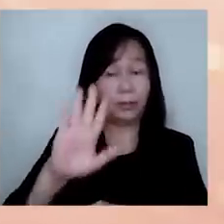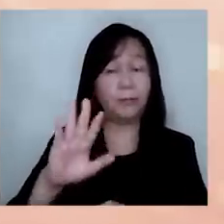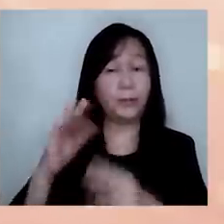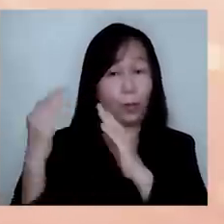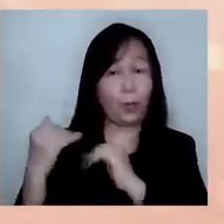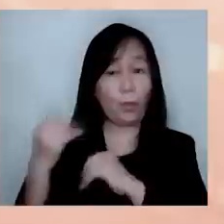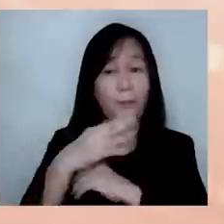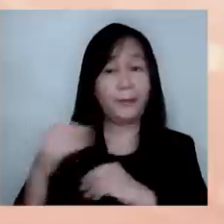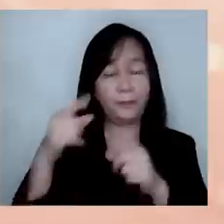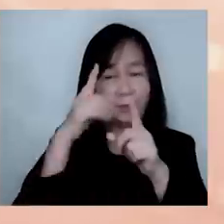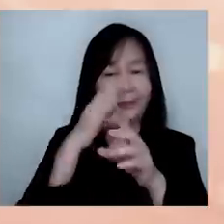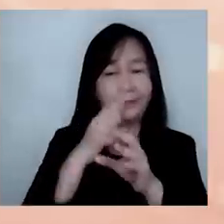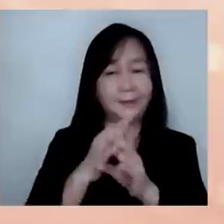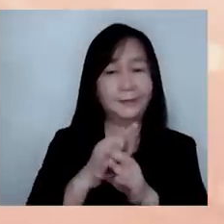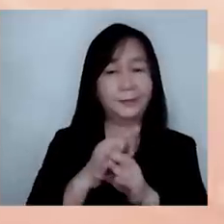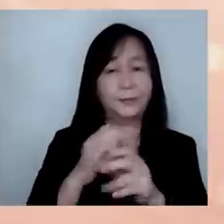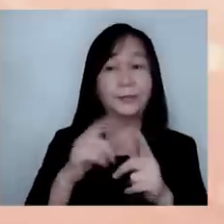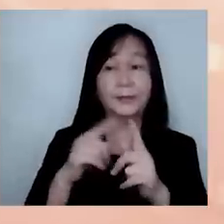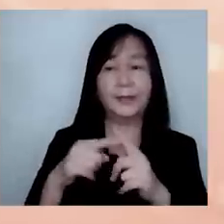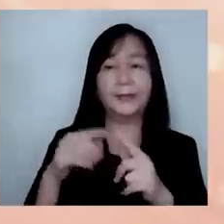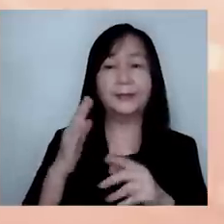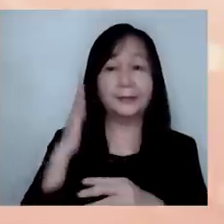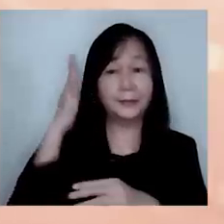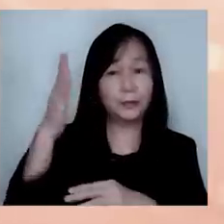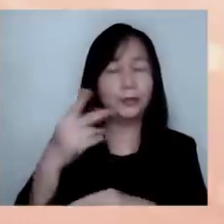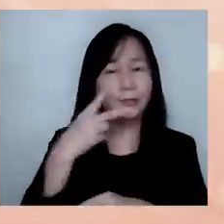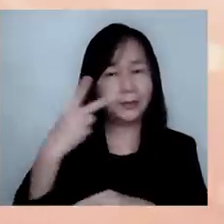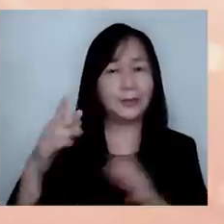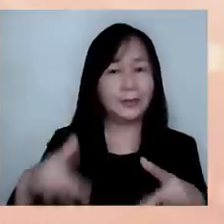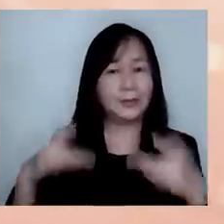you will see life in a different perspective